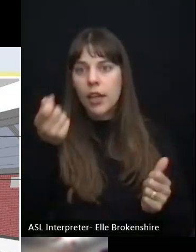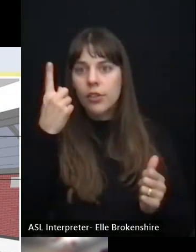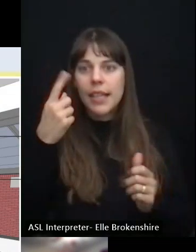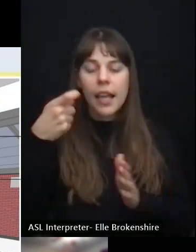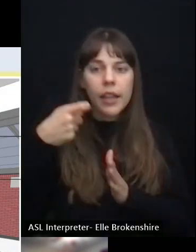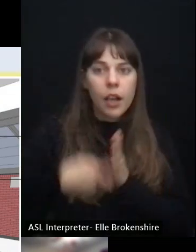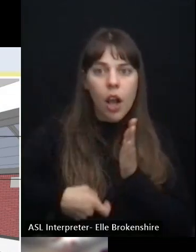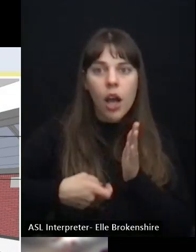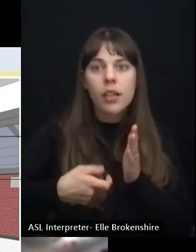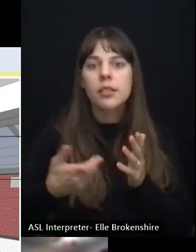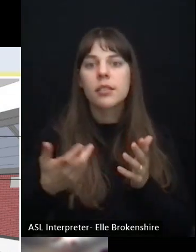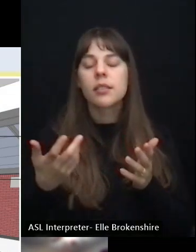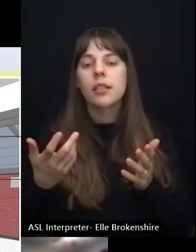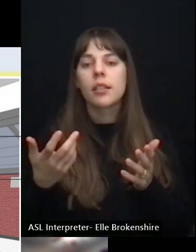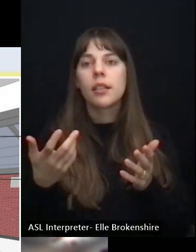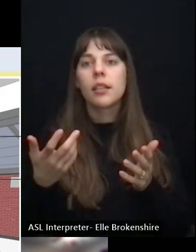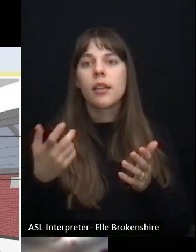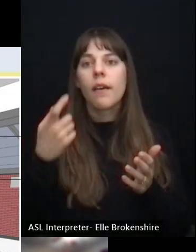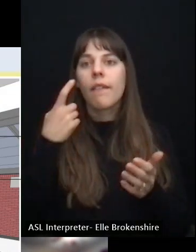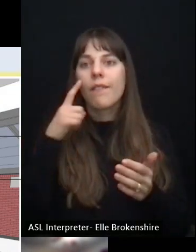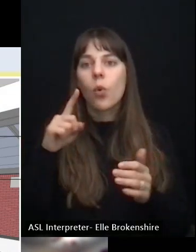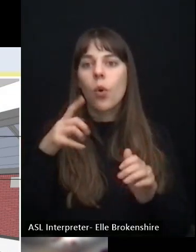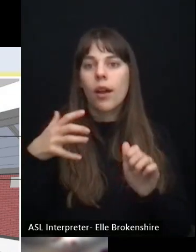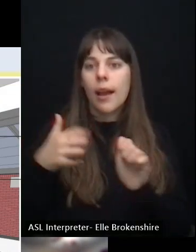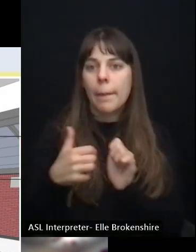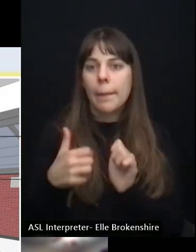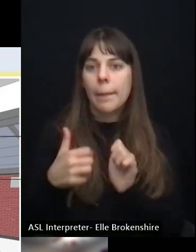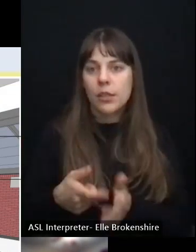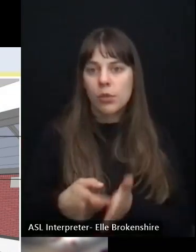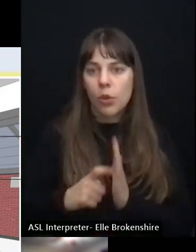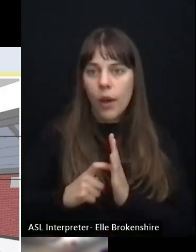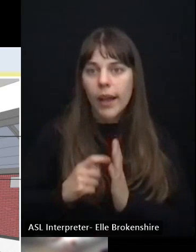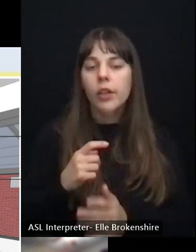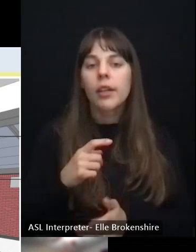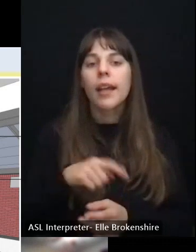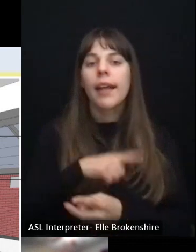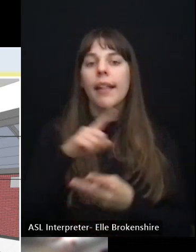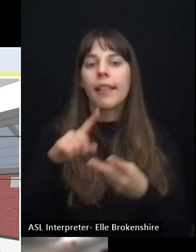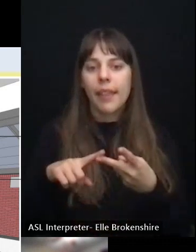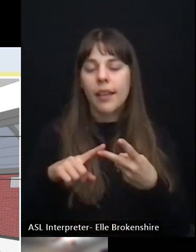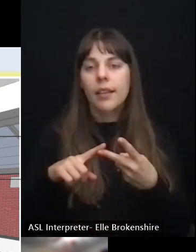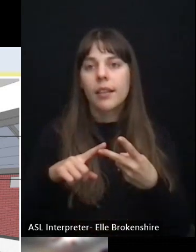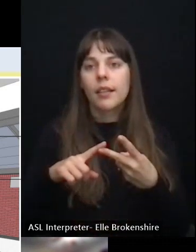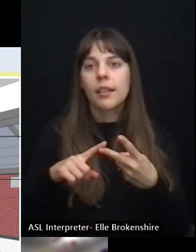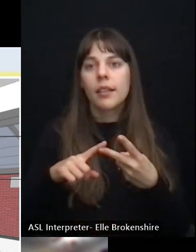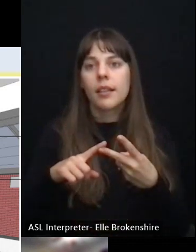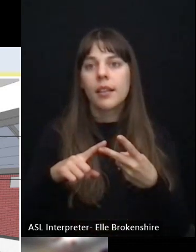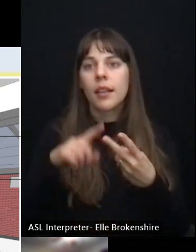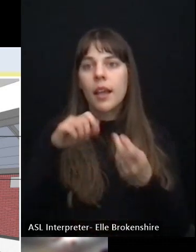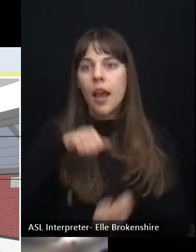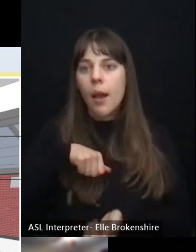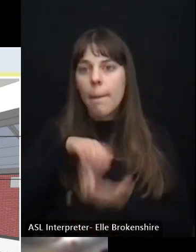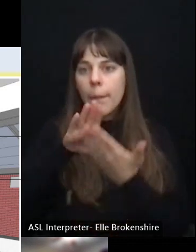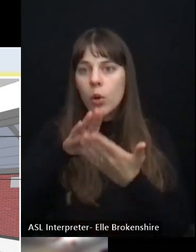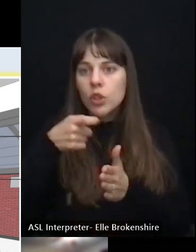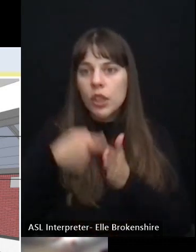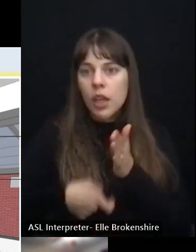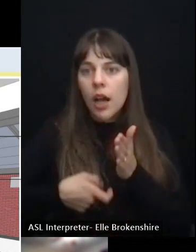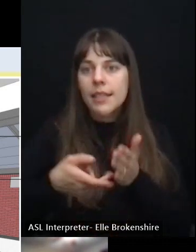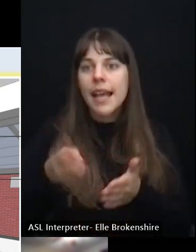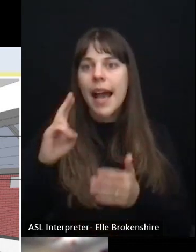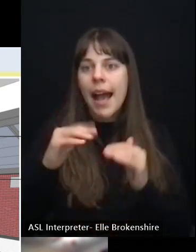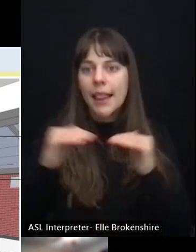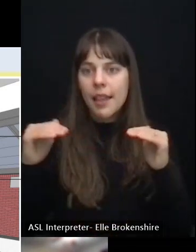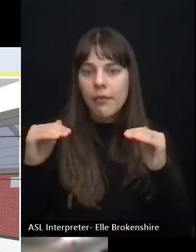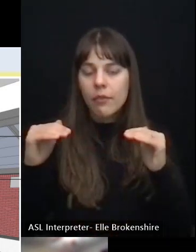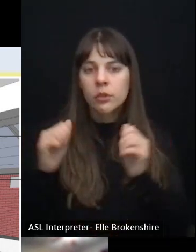cost is for the updates that are needed, and then to approach those costs at a high level,